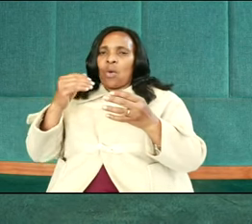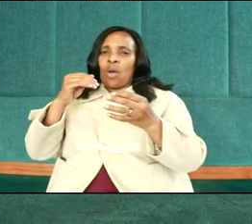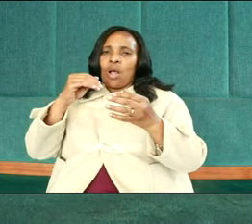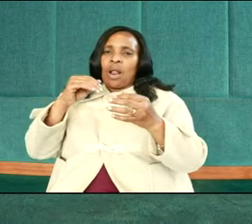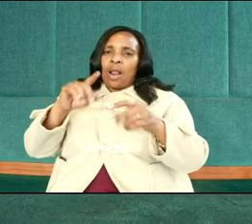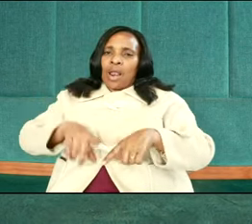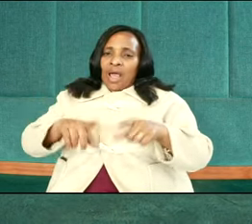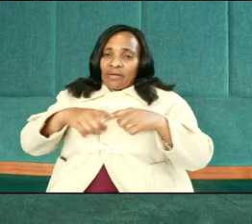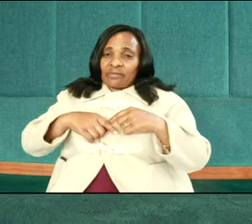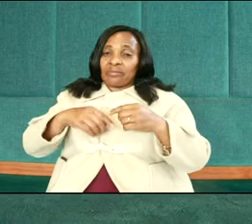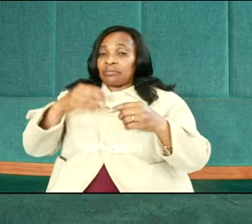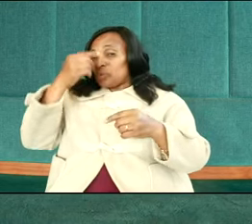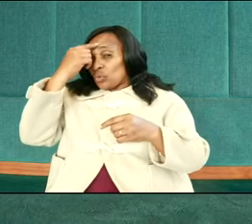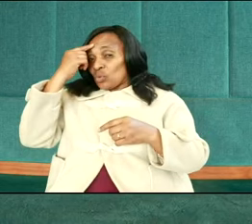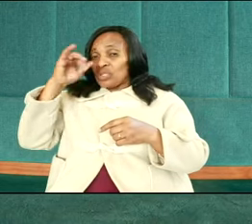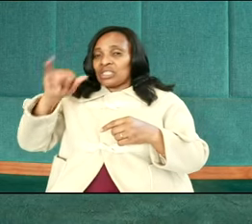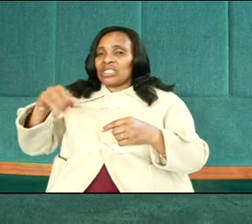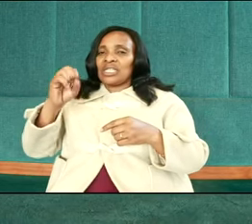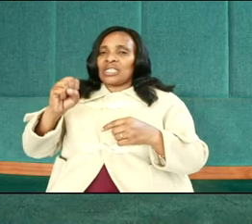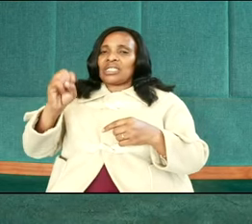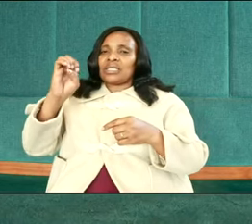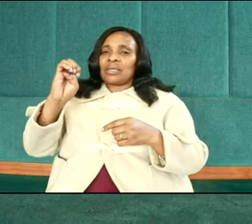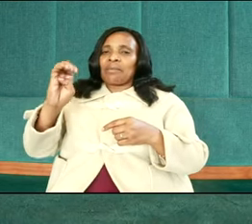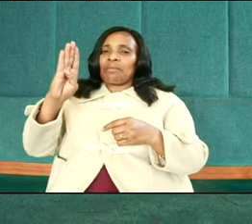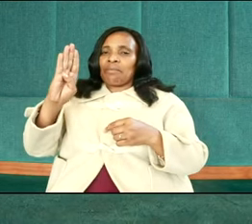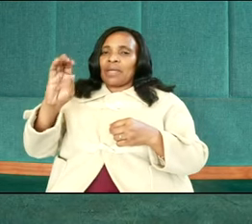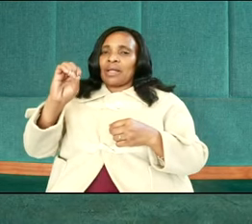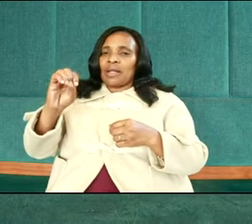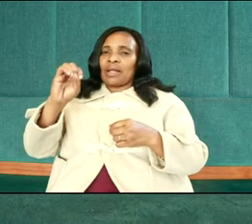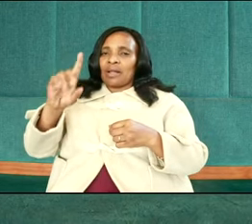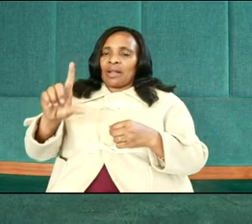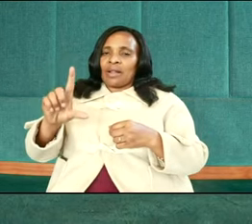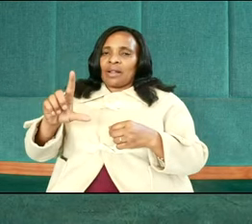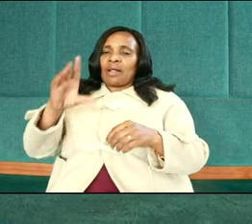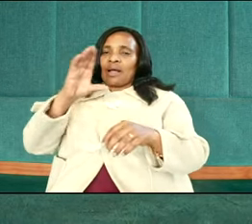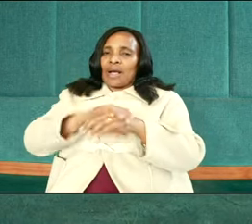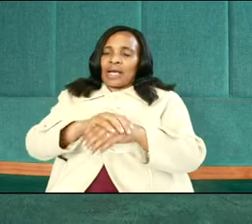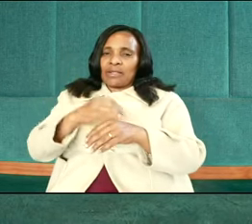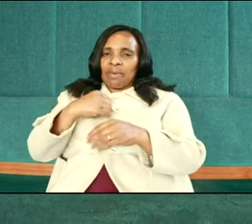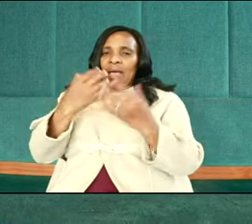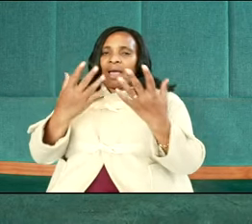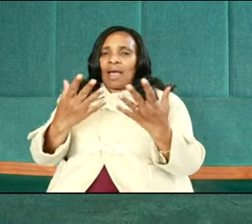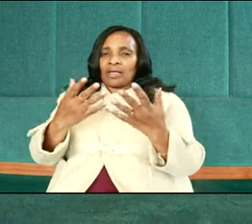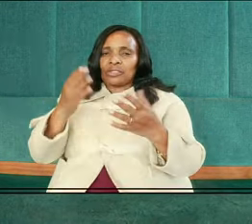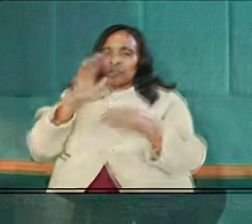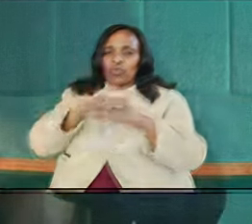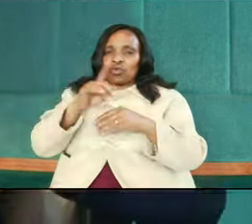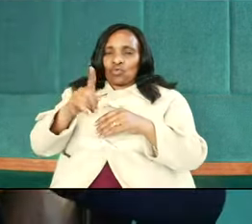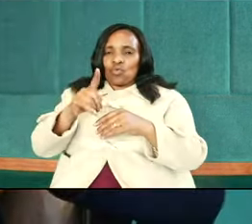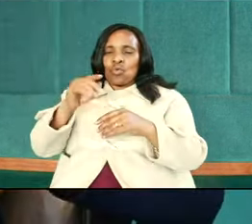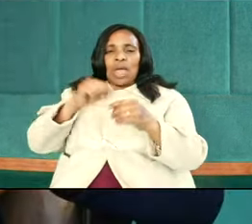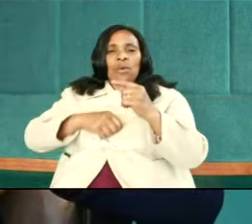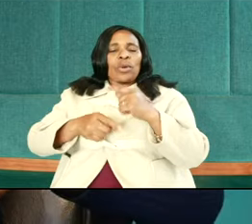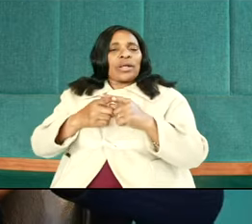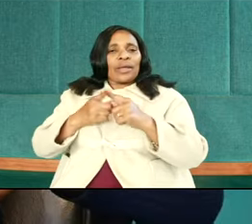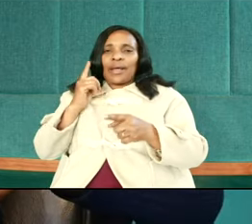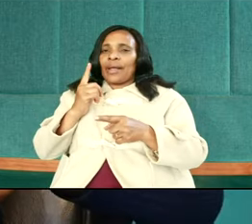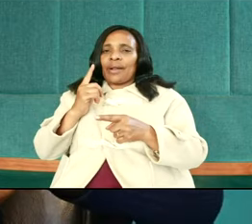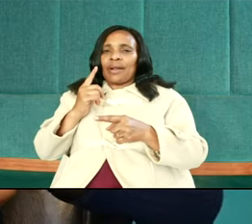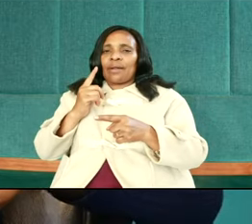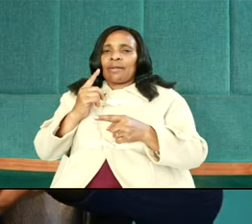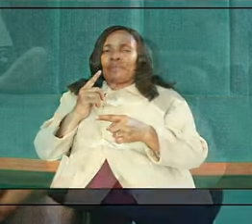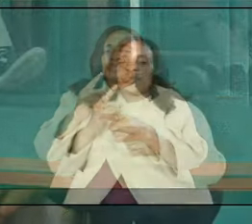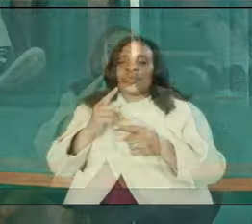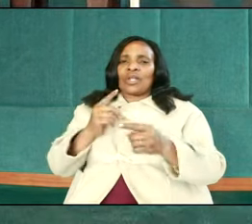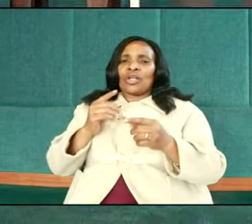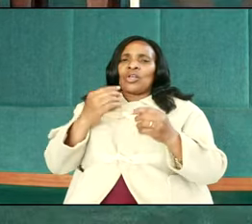Jezebel said, you know what, if I get my hands on you, hey, Mekufa. And he ran. No,